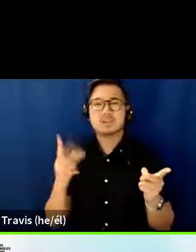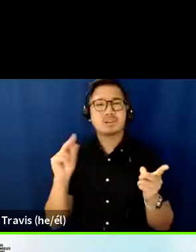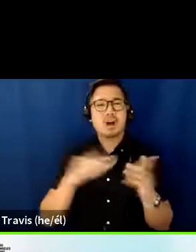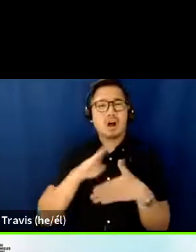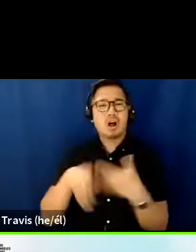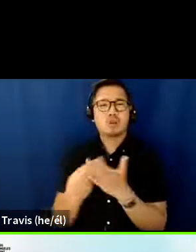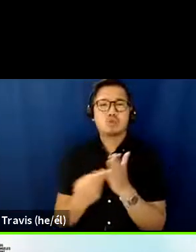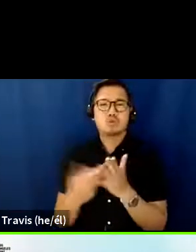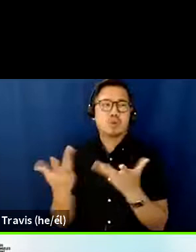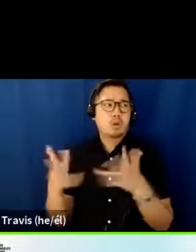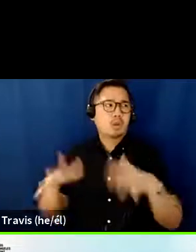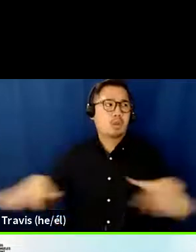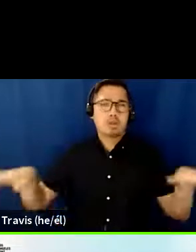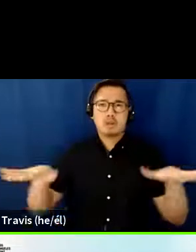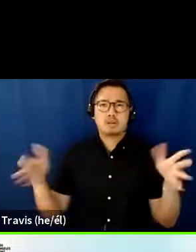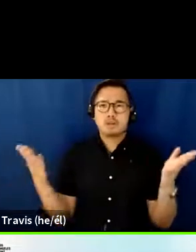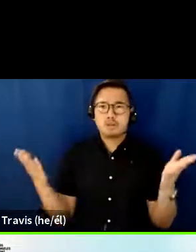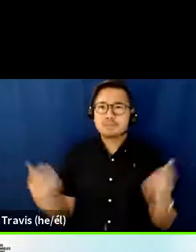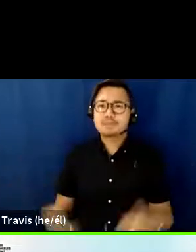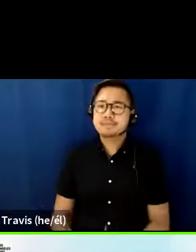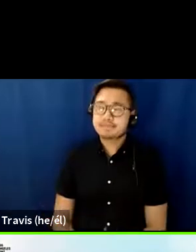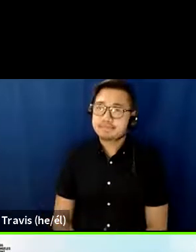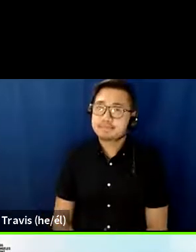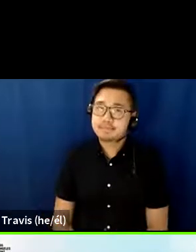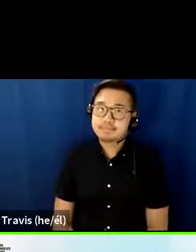already exist, right? And